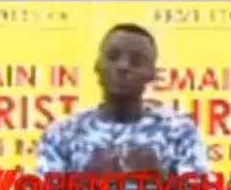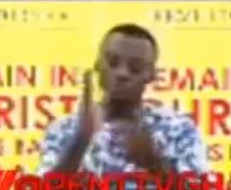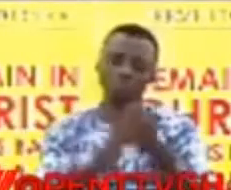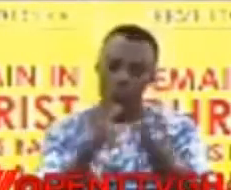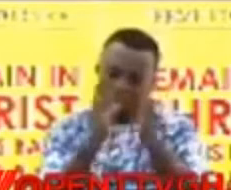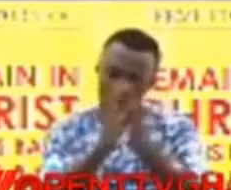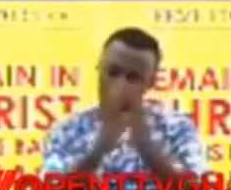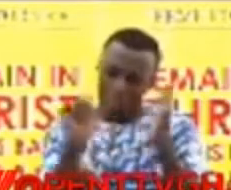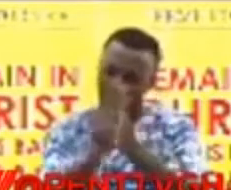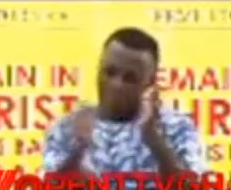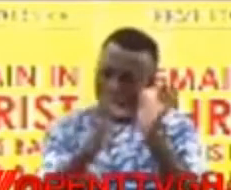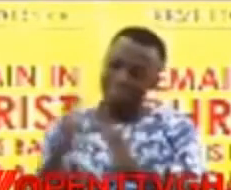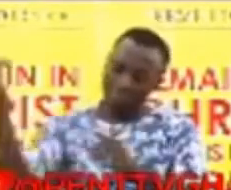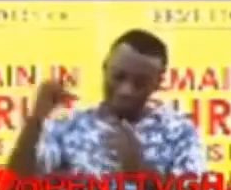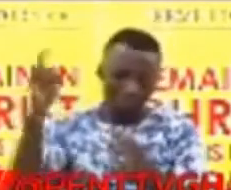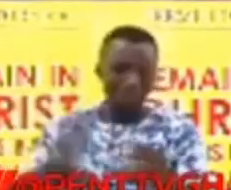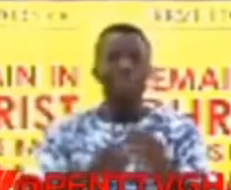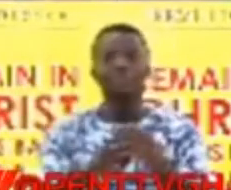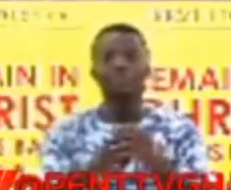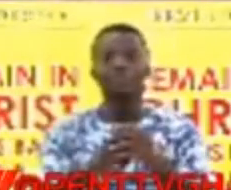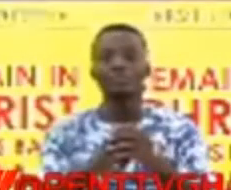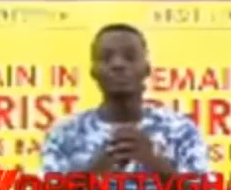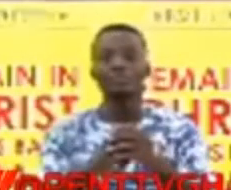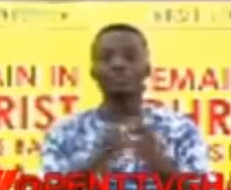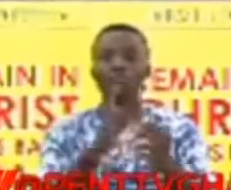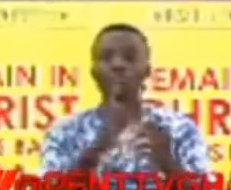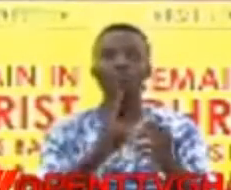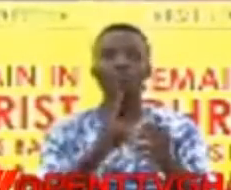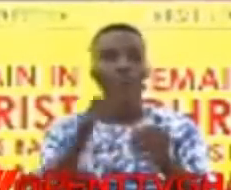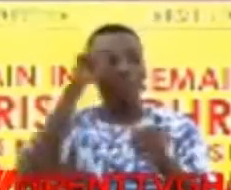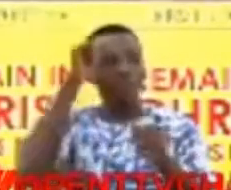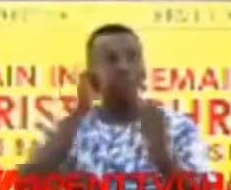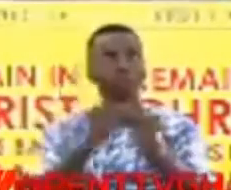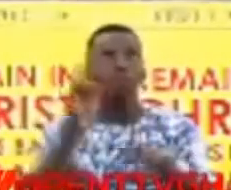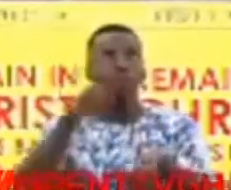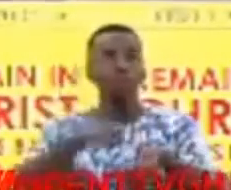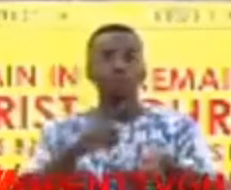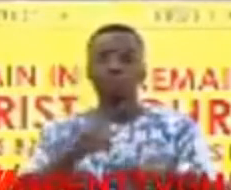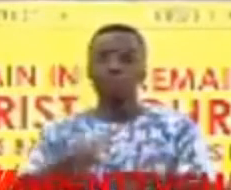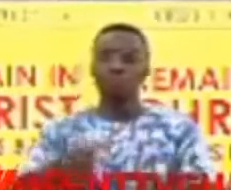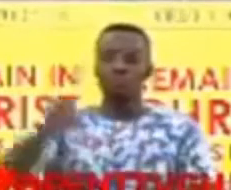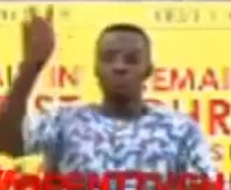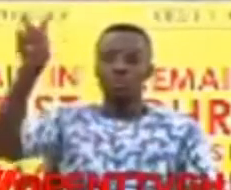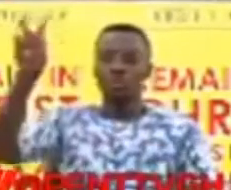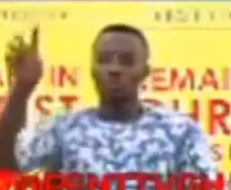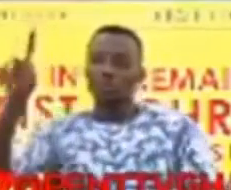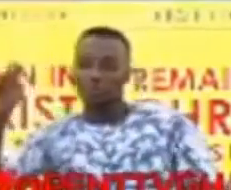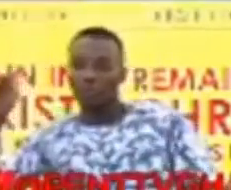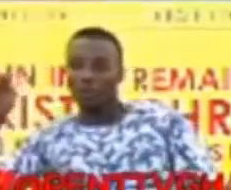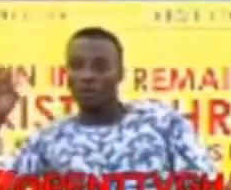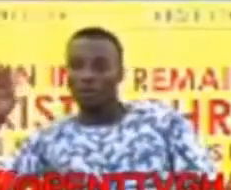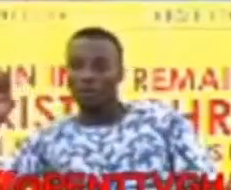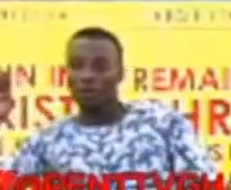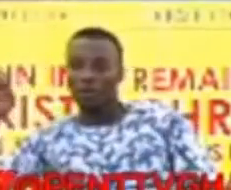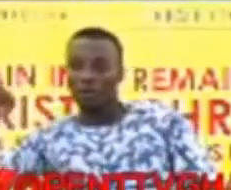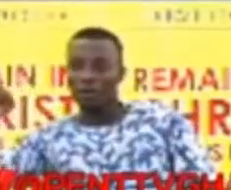The Lord should come. I will never forget the day I traveled to Tepa to console one of the